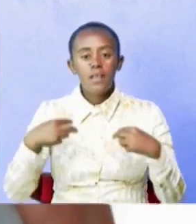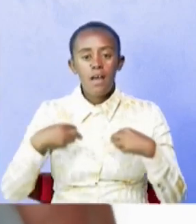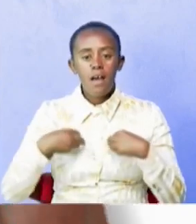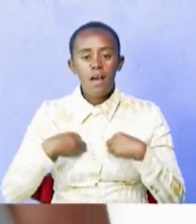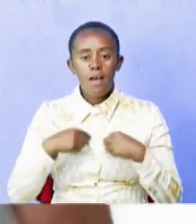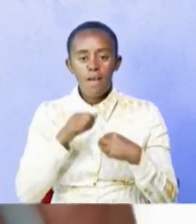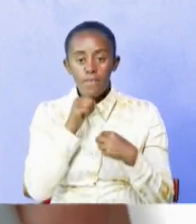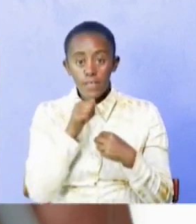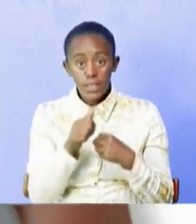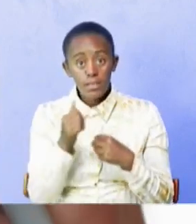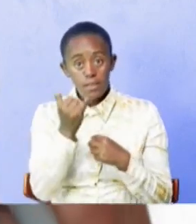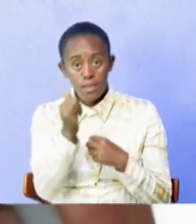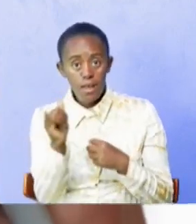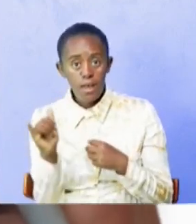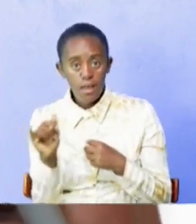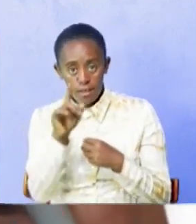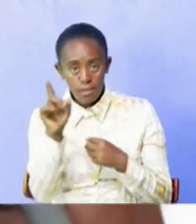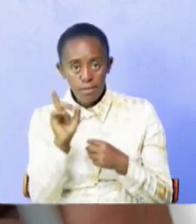they?